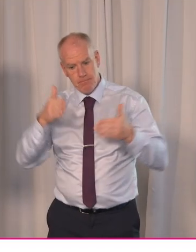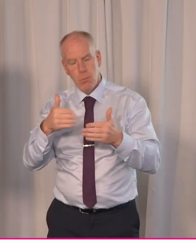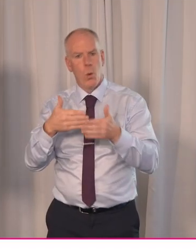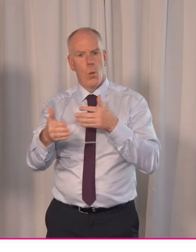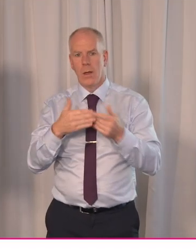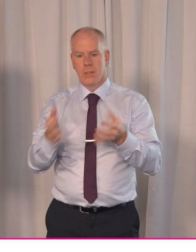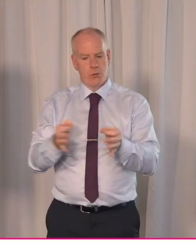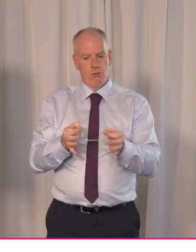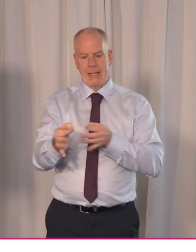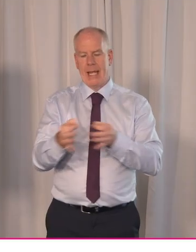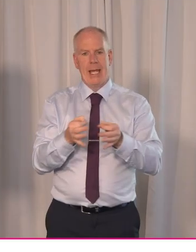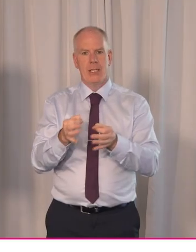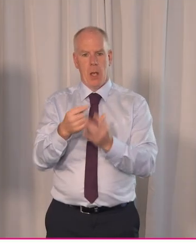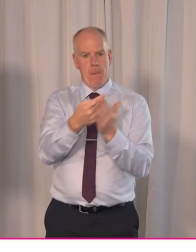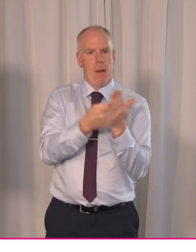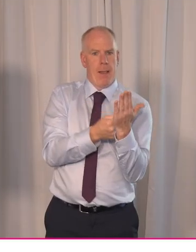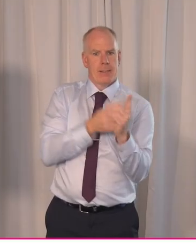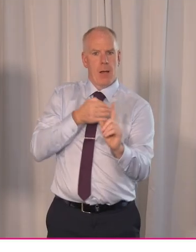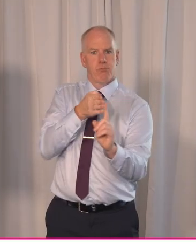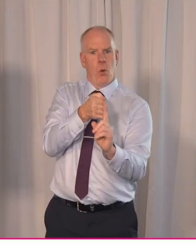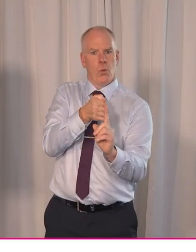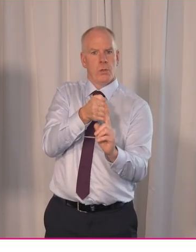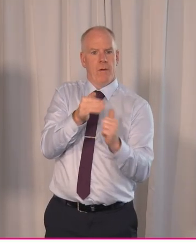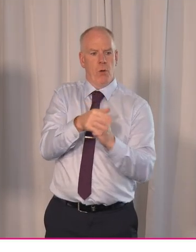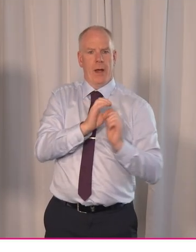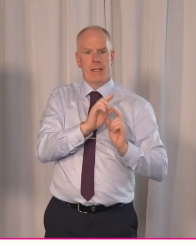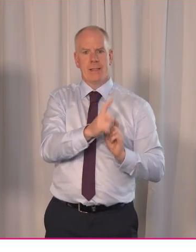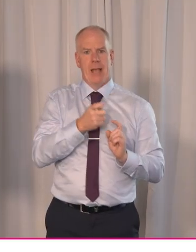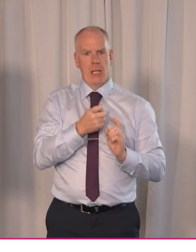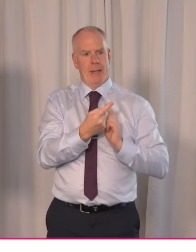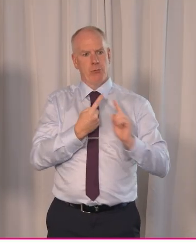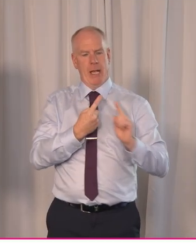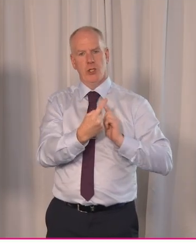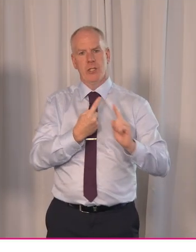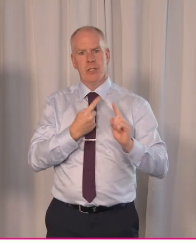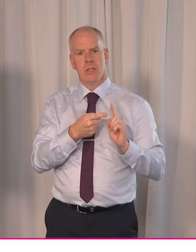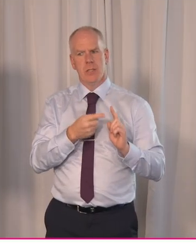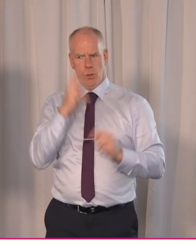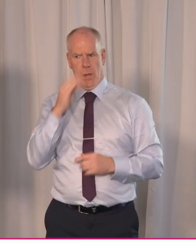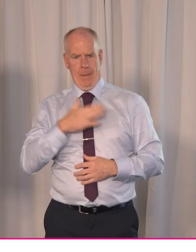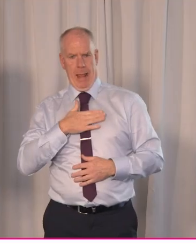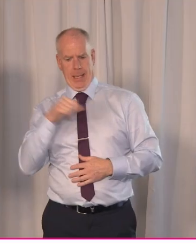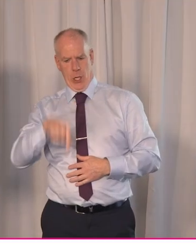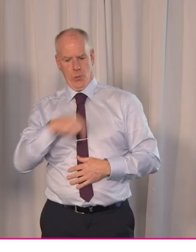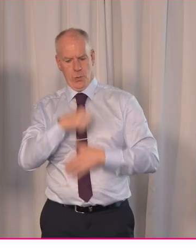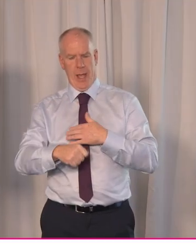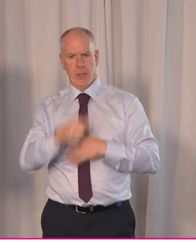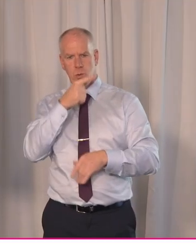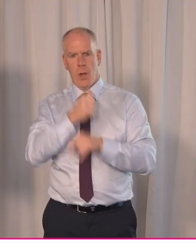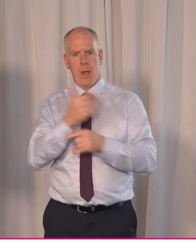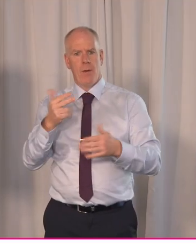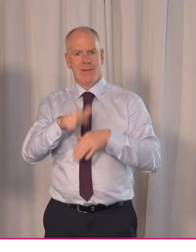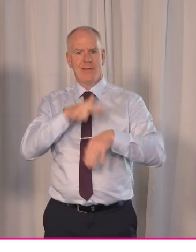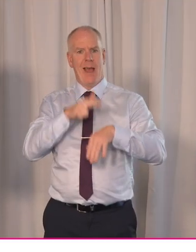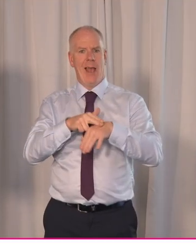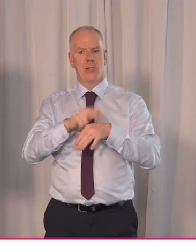a strategic and a policy-based approach to that. And that's why I really appreciate the opportunity today to speak on the